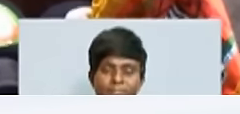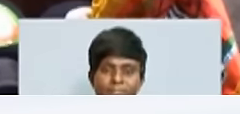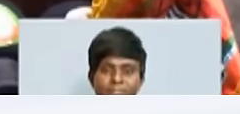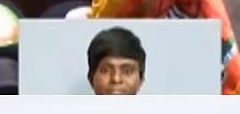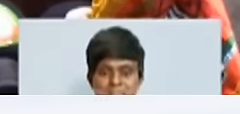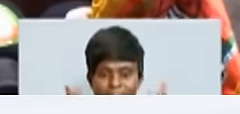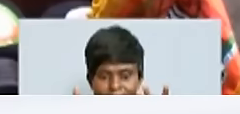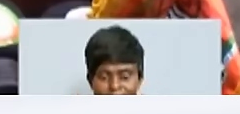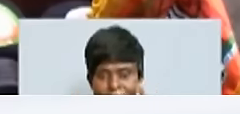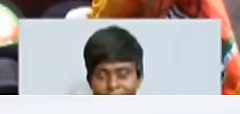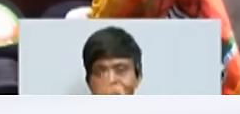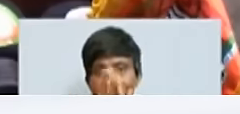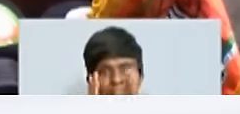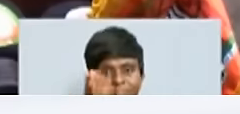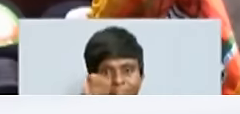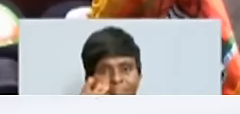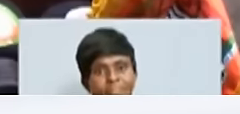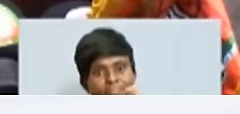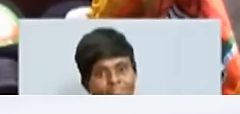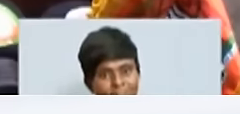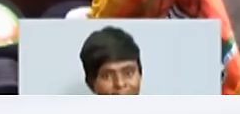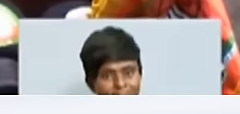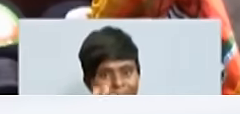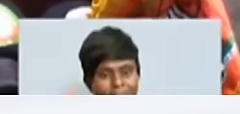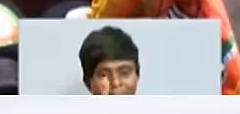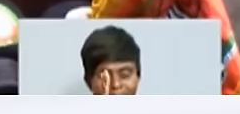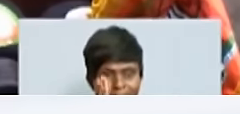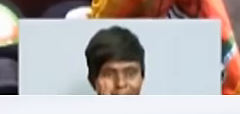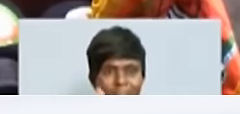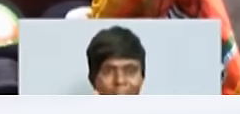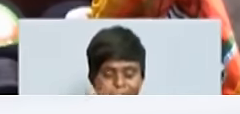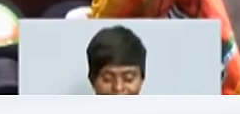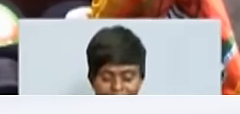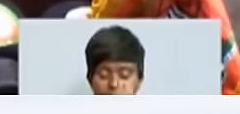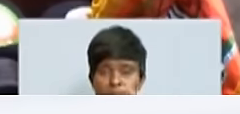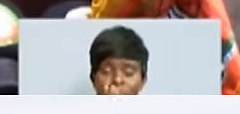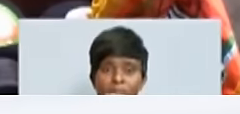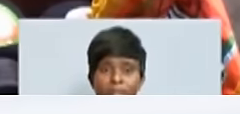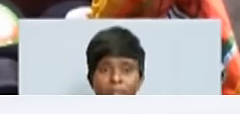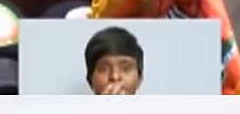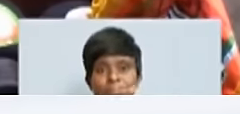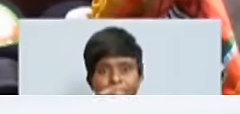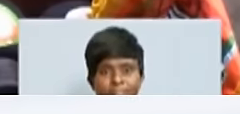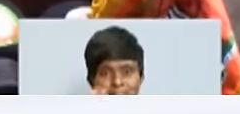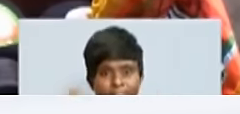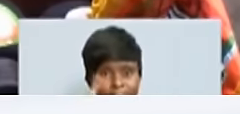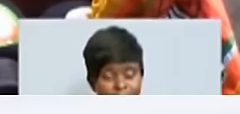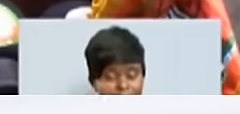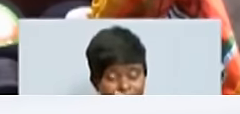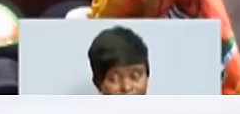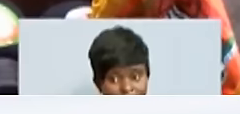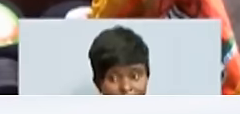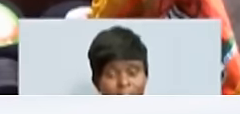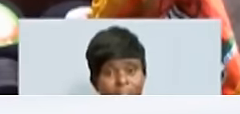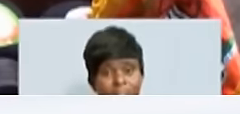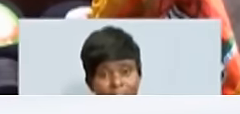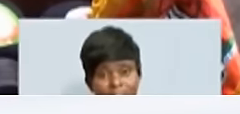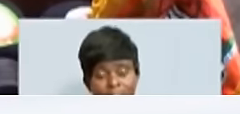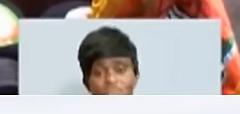so they don't queue for handouts. So we kill the habit of queuing for handouts because it's